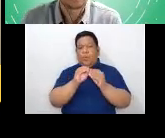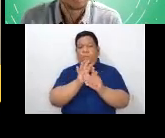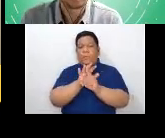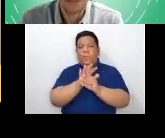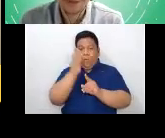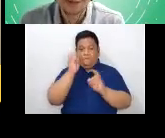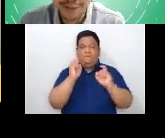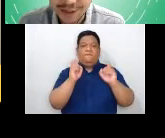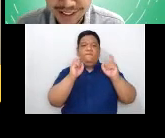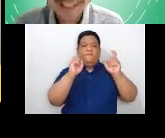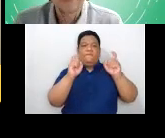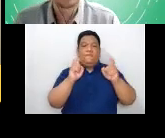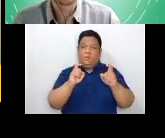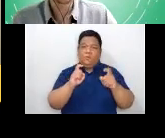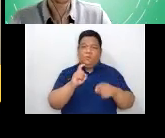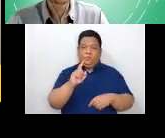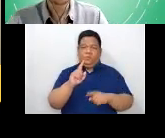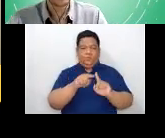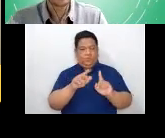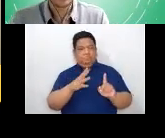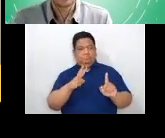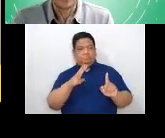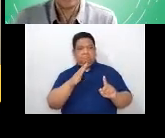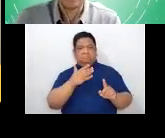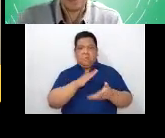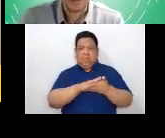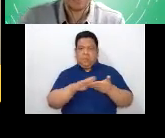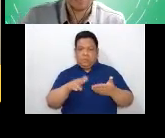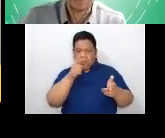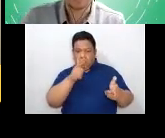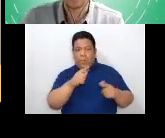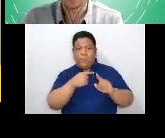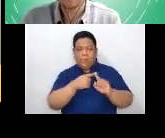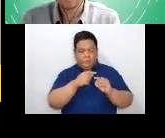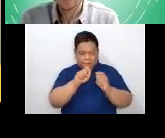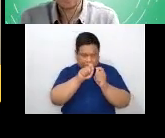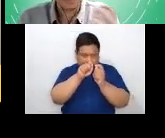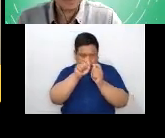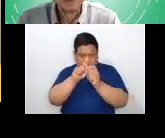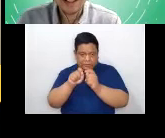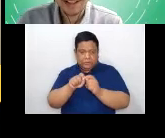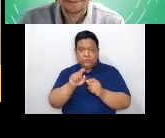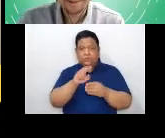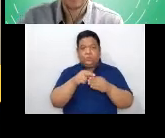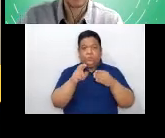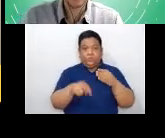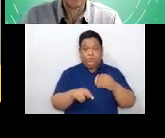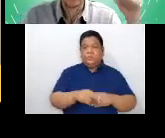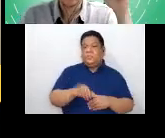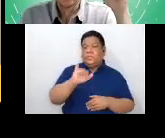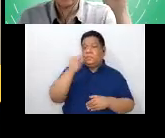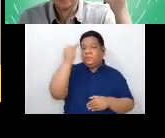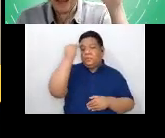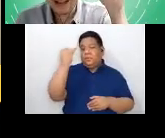they're pretty cool looking, but they also produce very, very nice and intricate output. And the idea here is the same. A laser